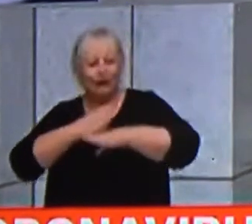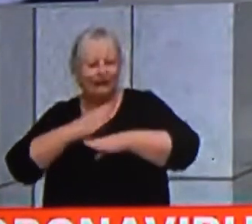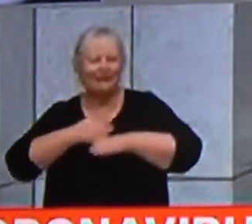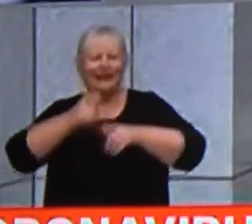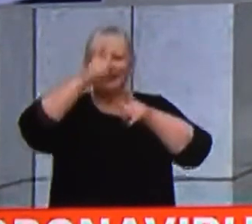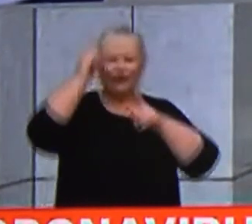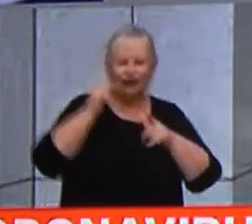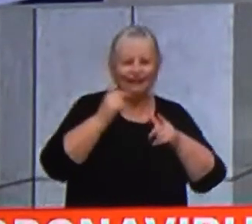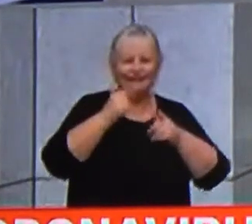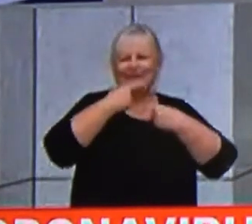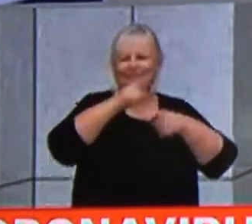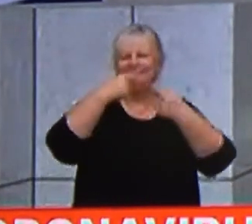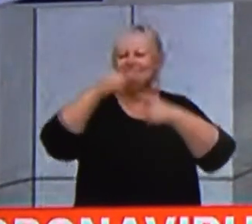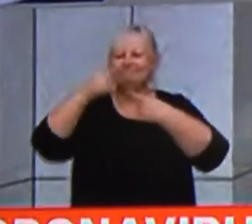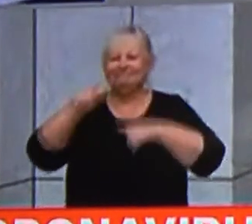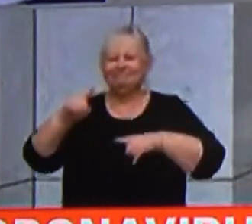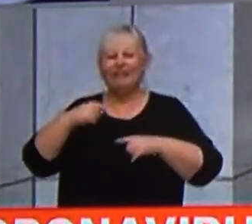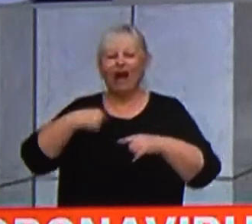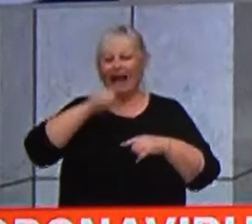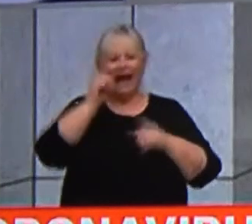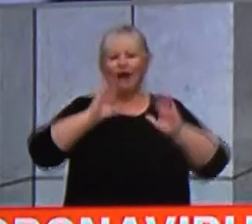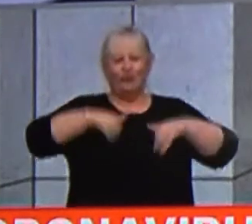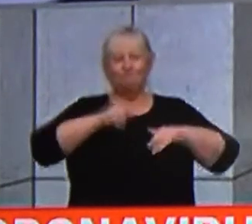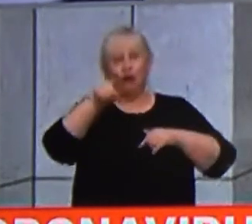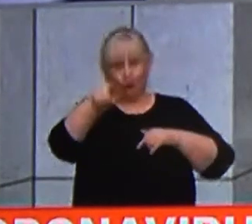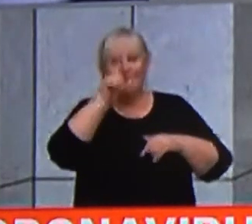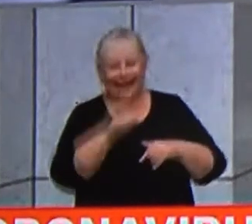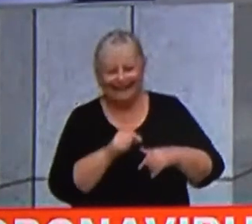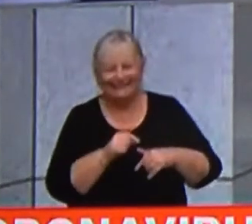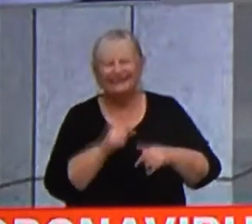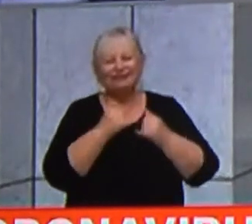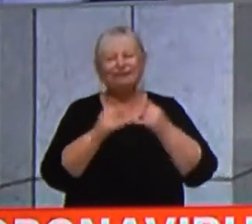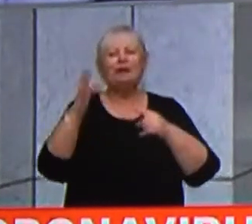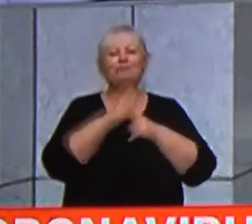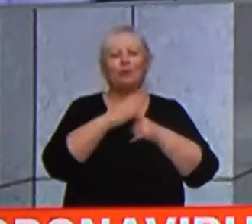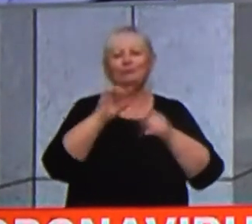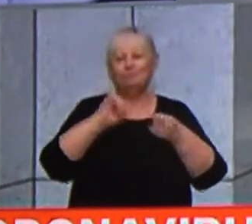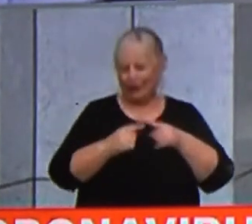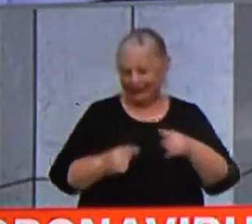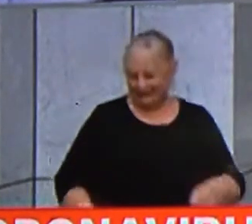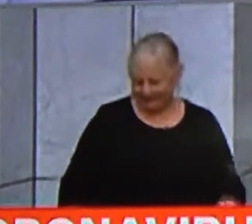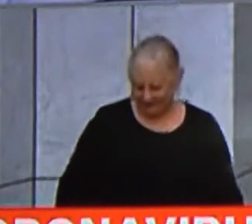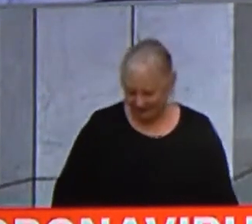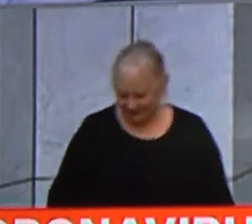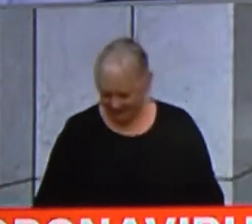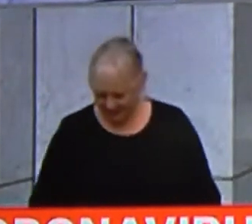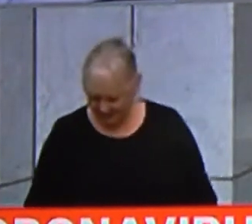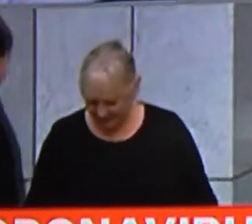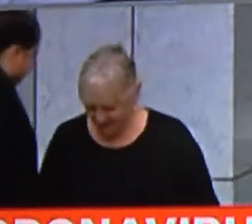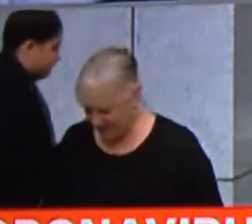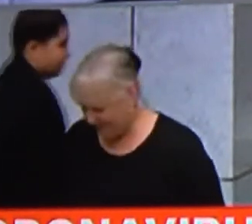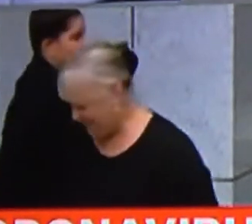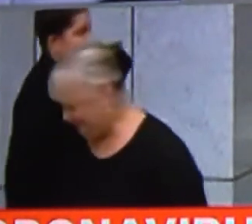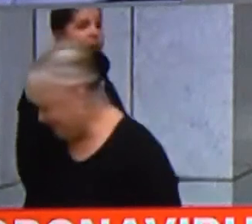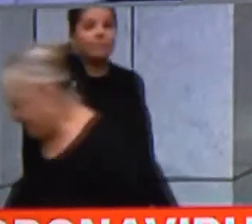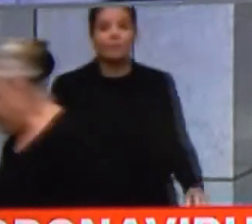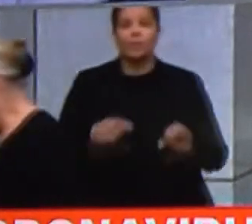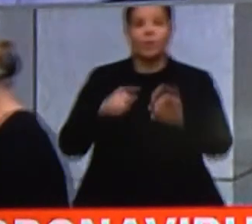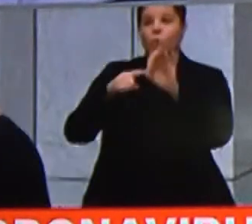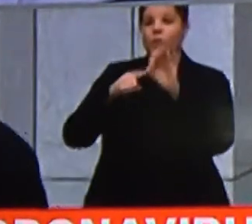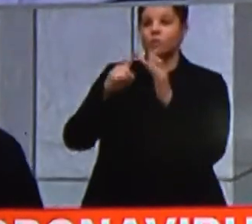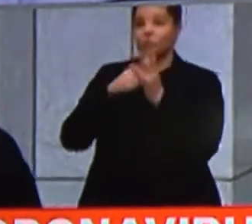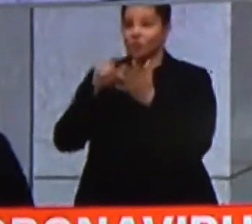health and well-being, to access our mental health services, and for those who may be afraid, we are there for you. Thank